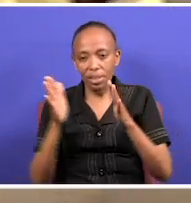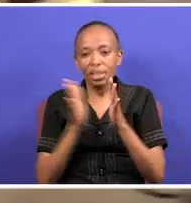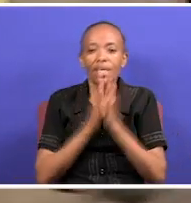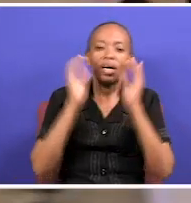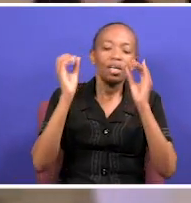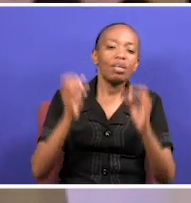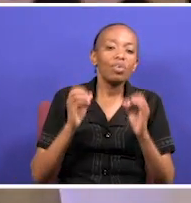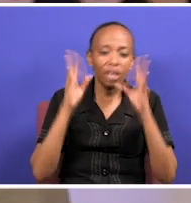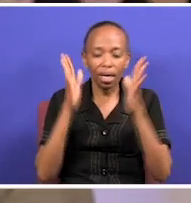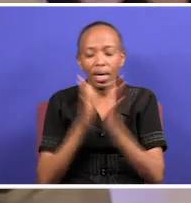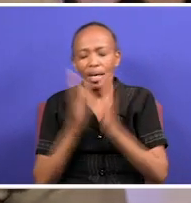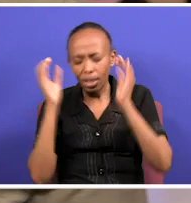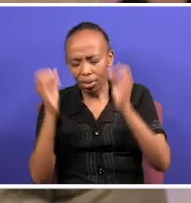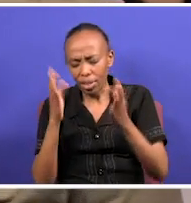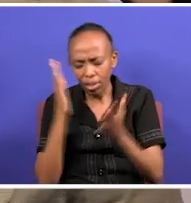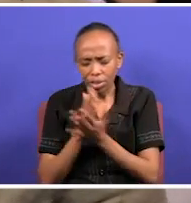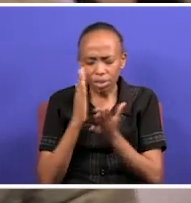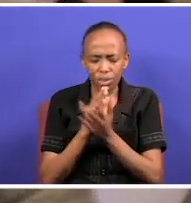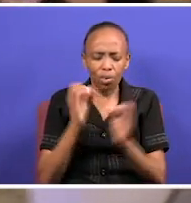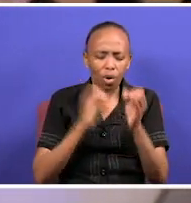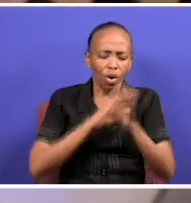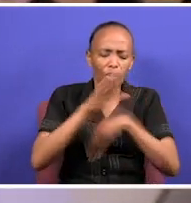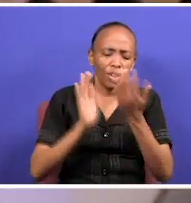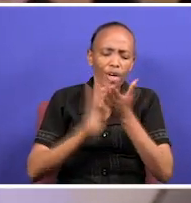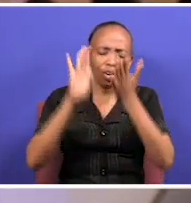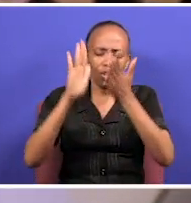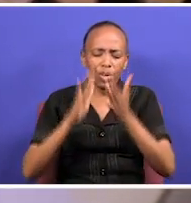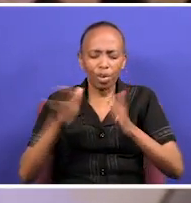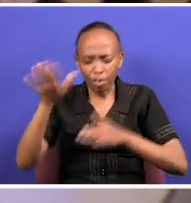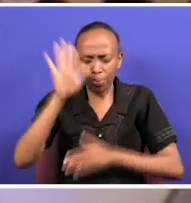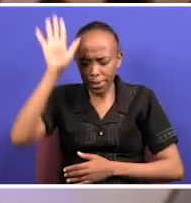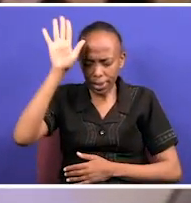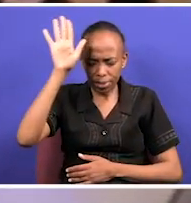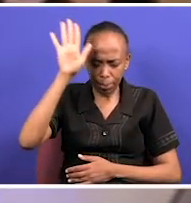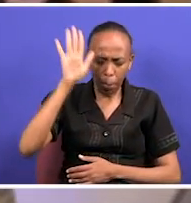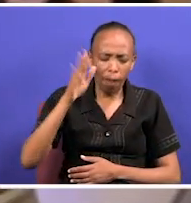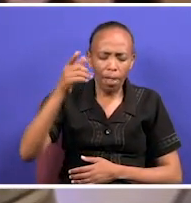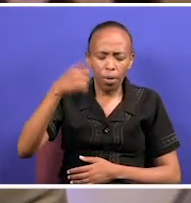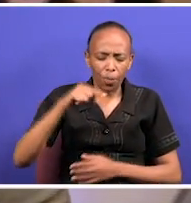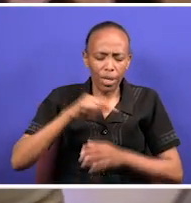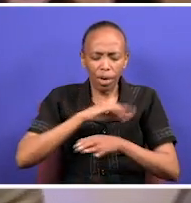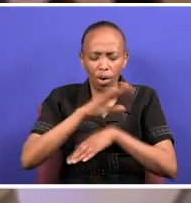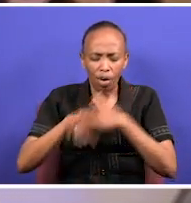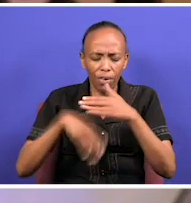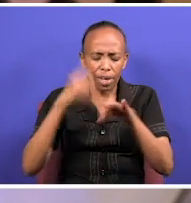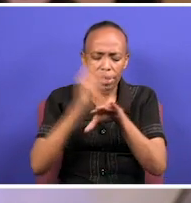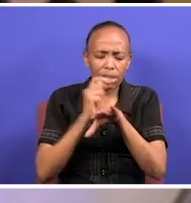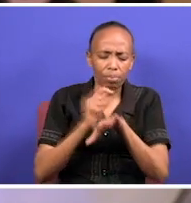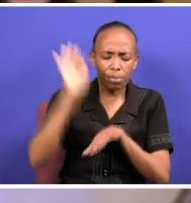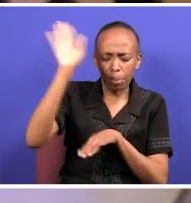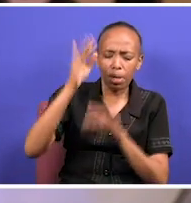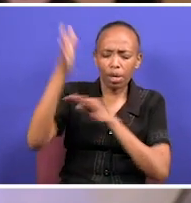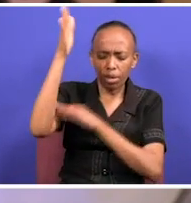Hallelujah, hallelujah. Indeed, oh, the glory of your presence. We, your temple, oh